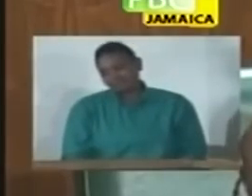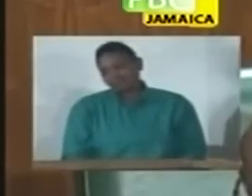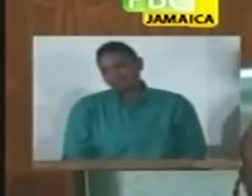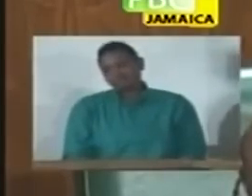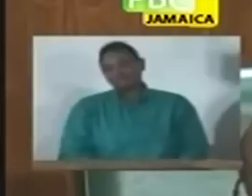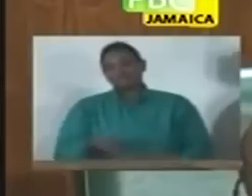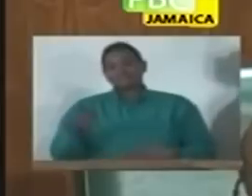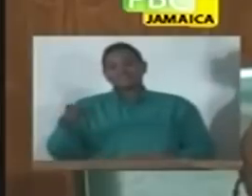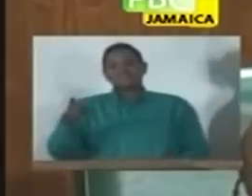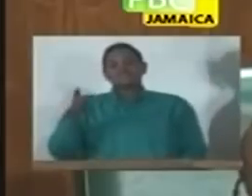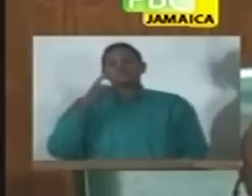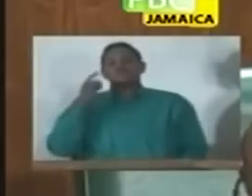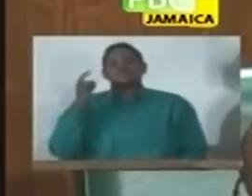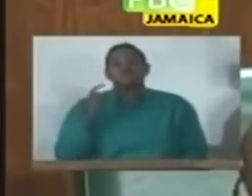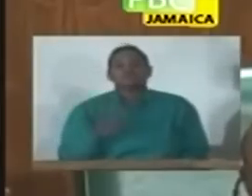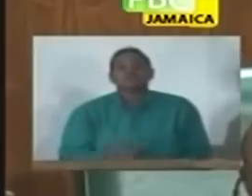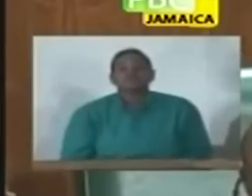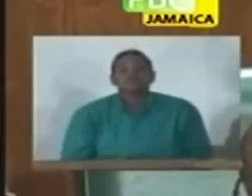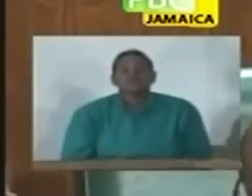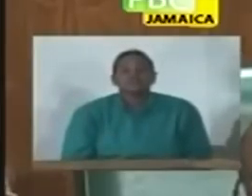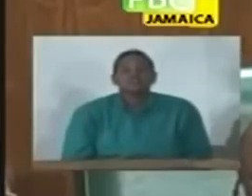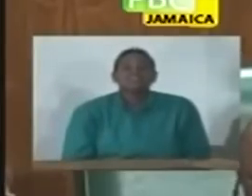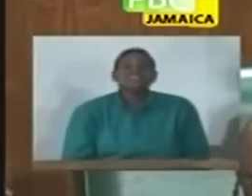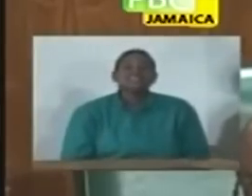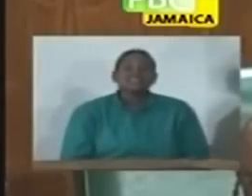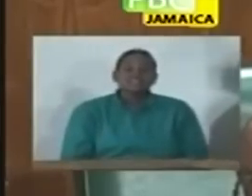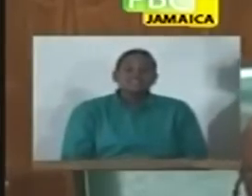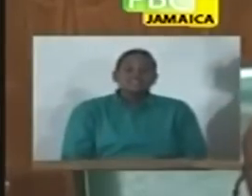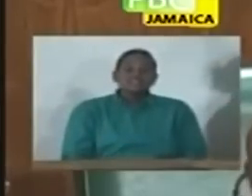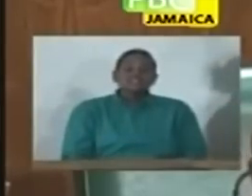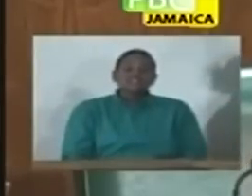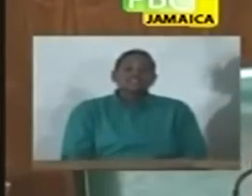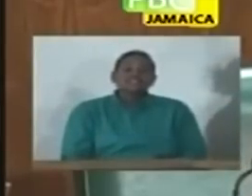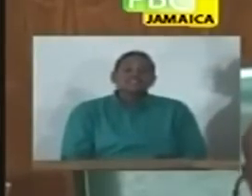came to public attention yesterday,